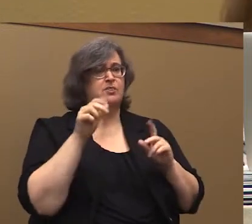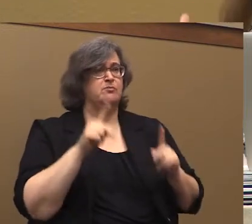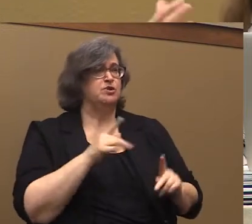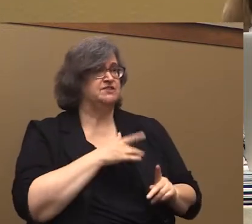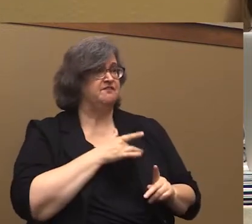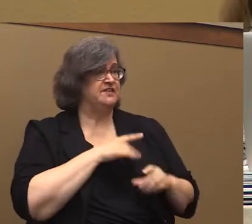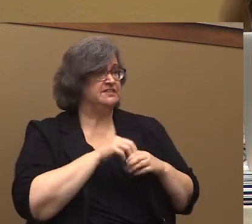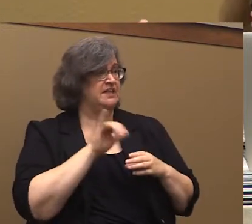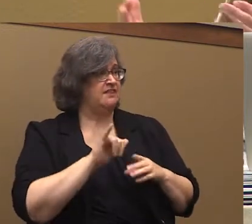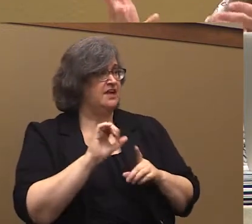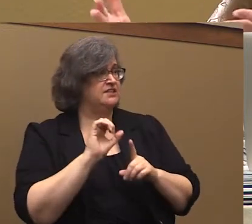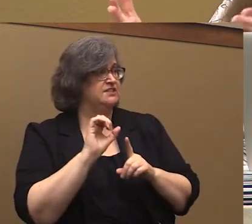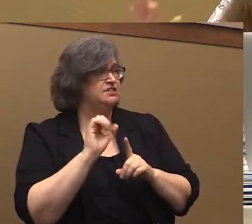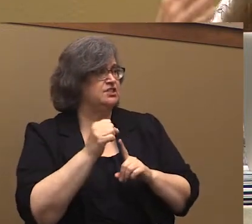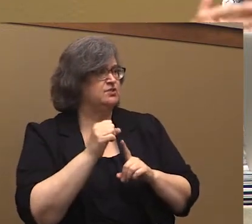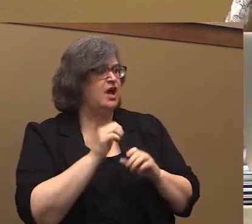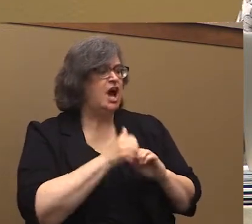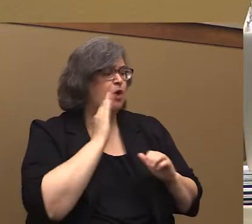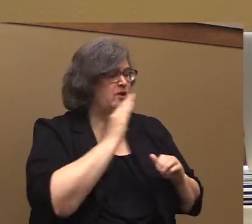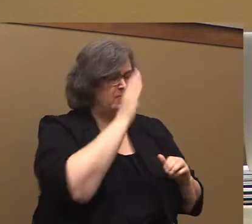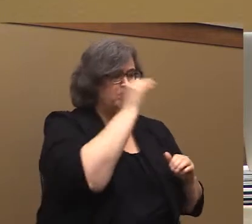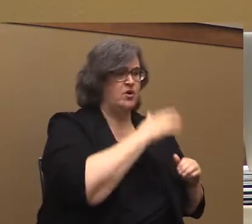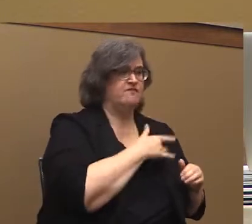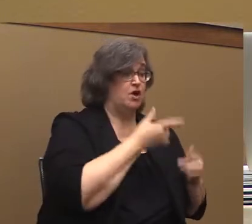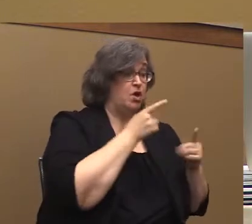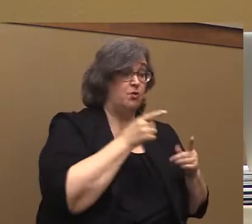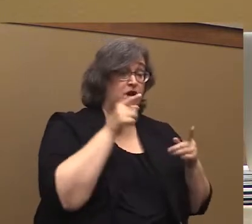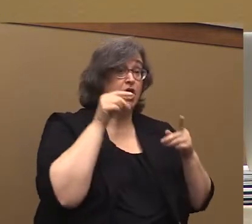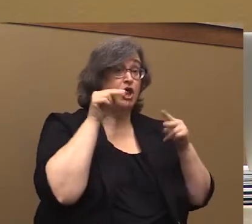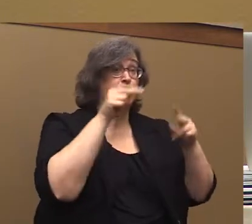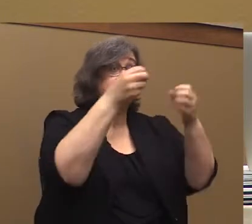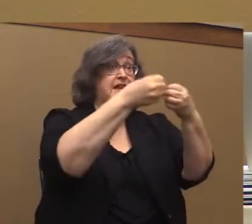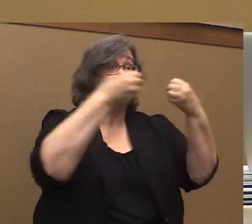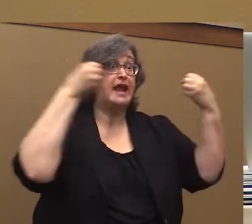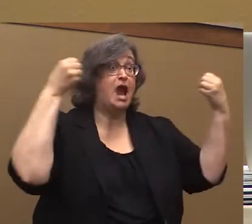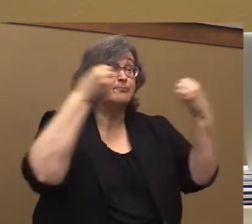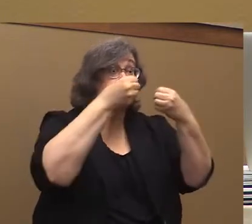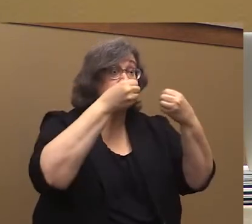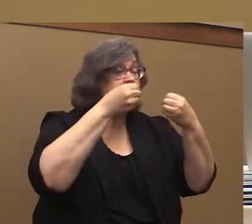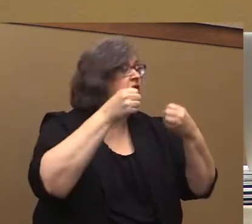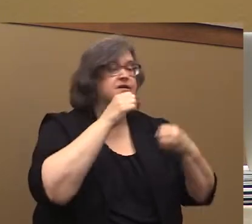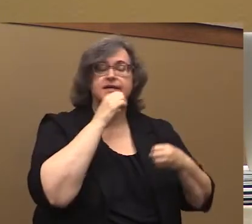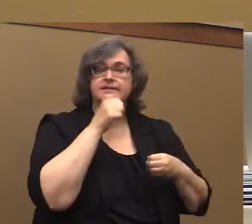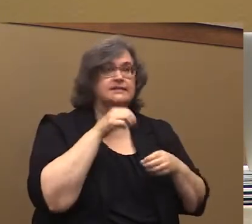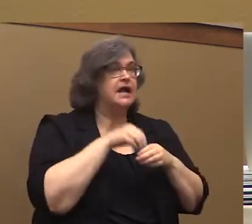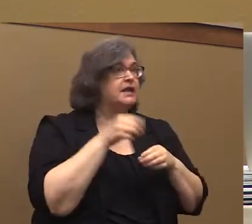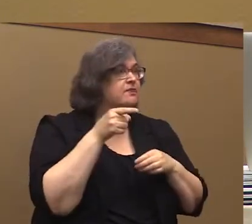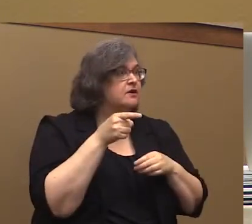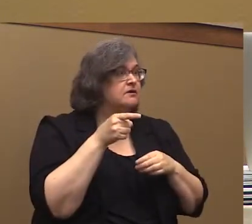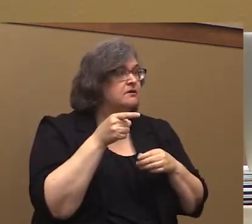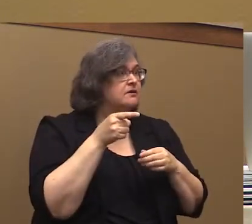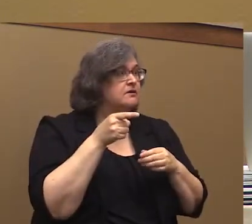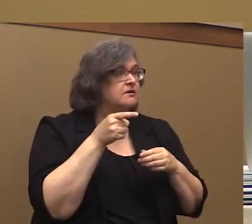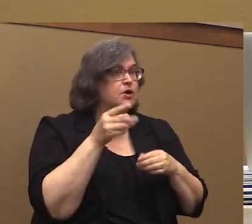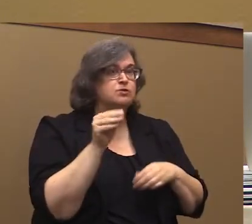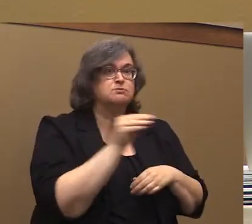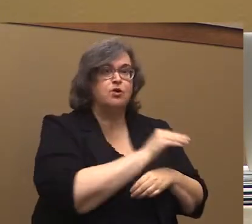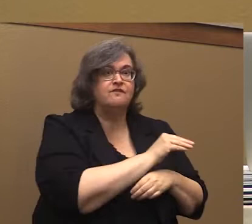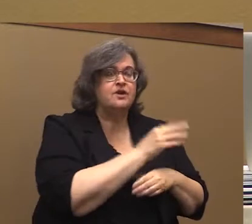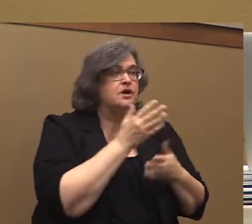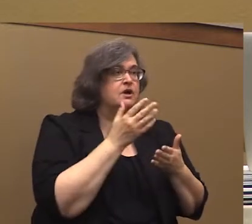feel in the situation. How was that boy going to feel when he looks in the cabinet and it's not in there